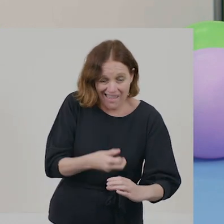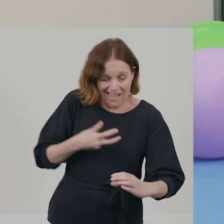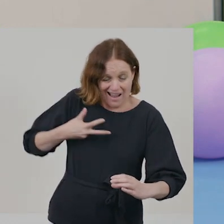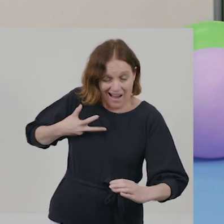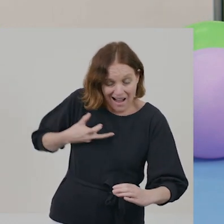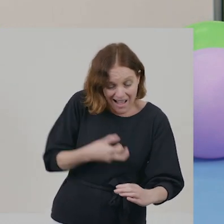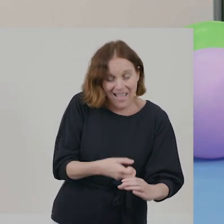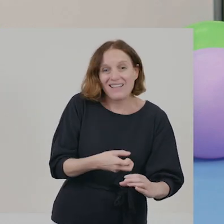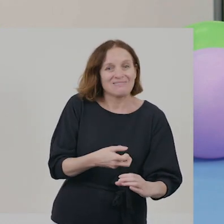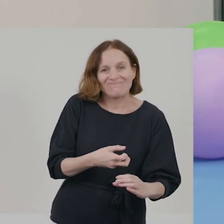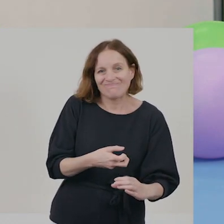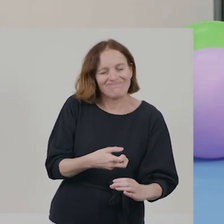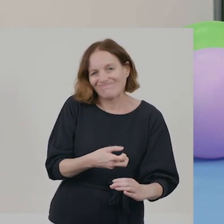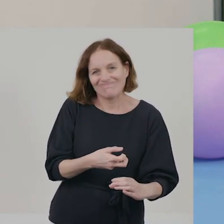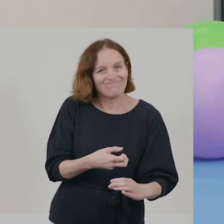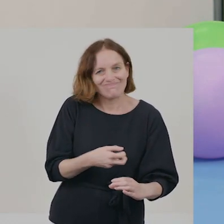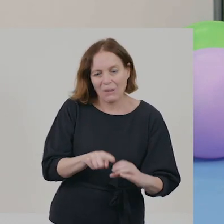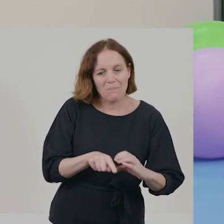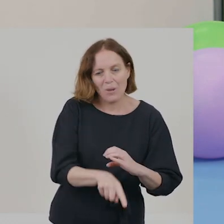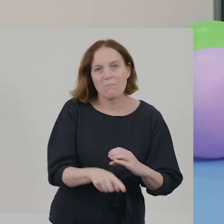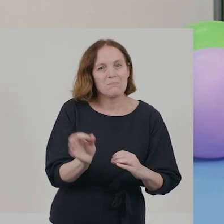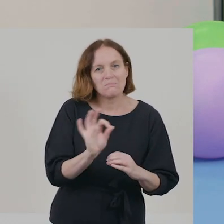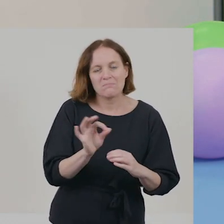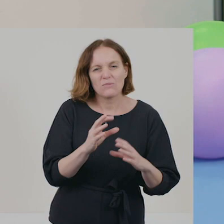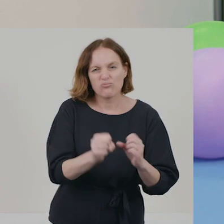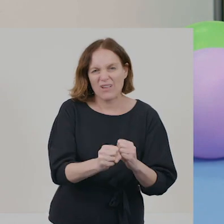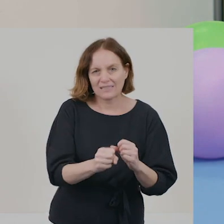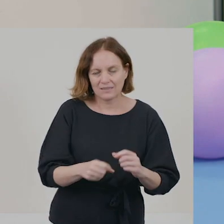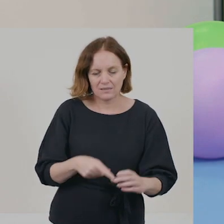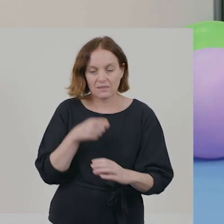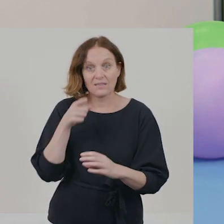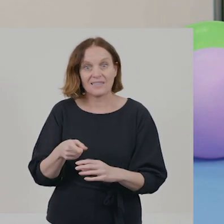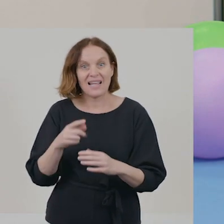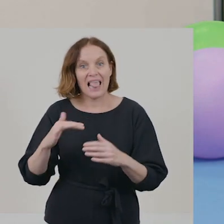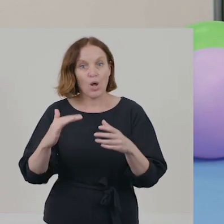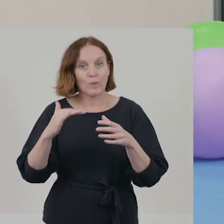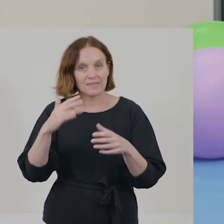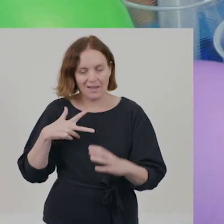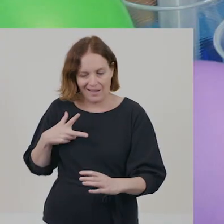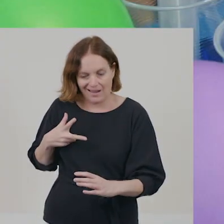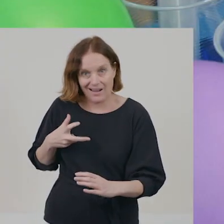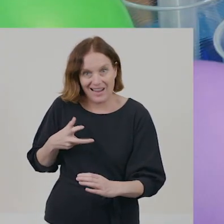much pressure is applied to the solid, it just doesn't compress. Now, what about the liquid?